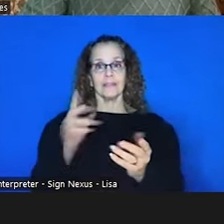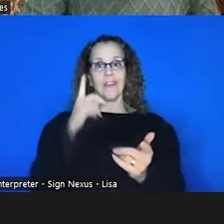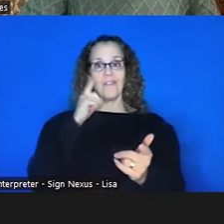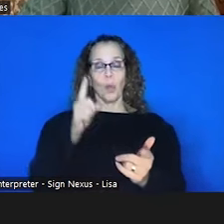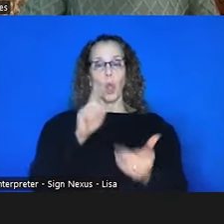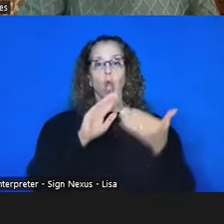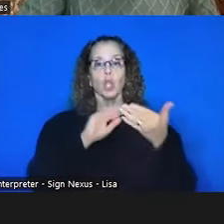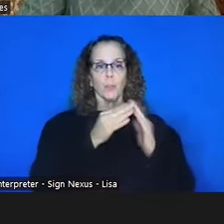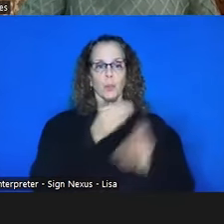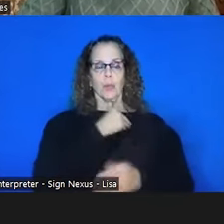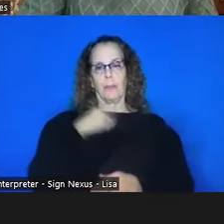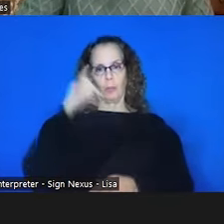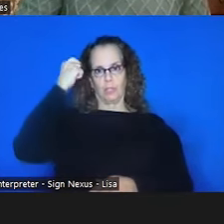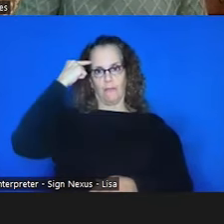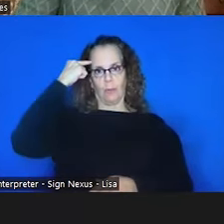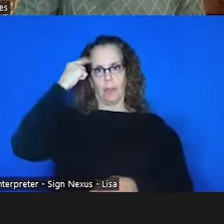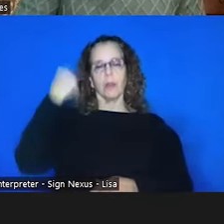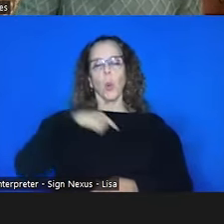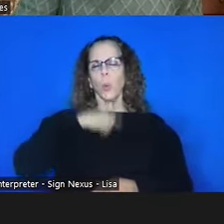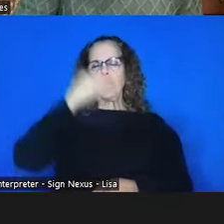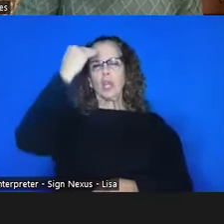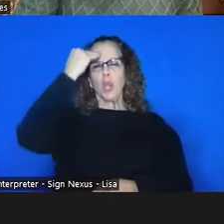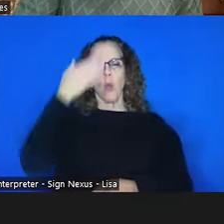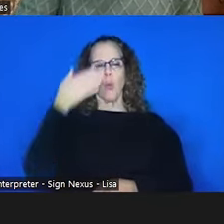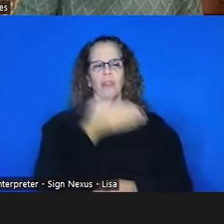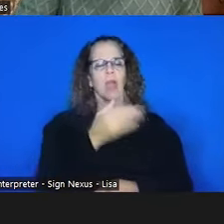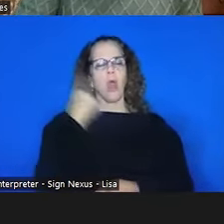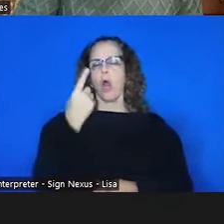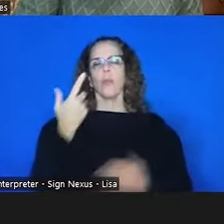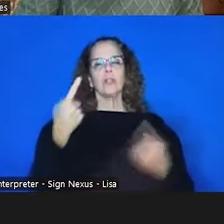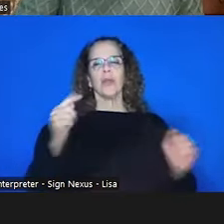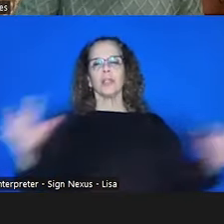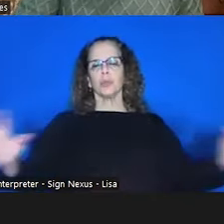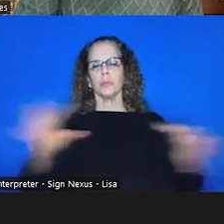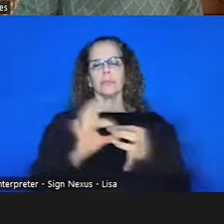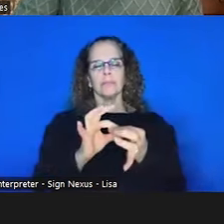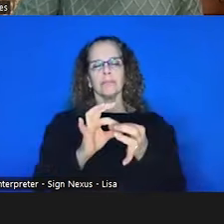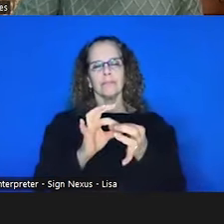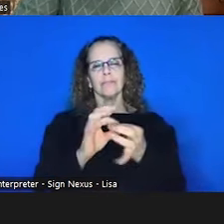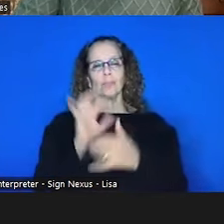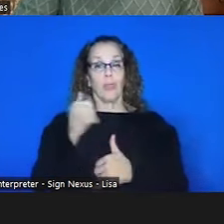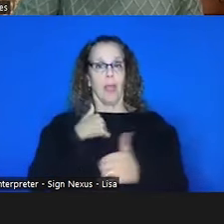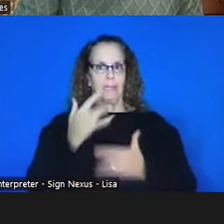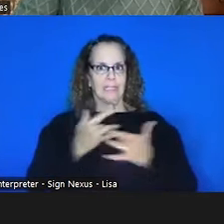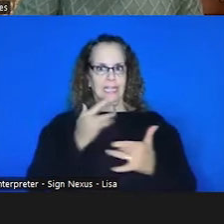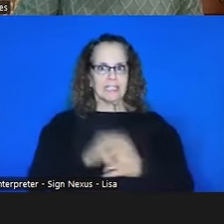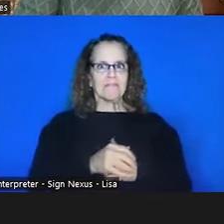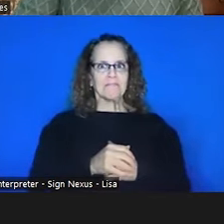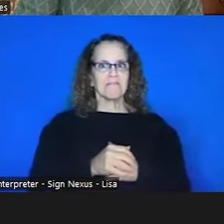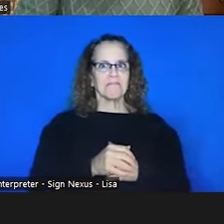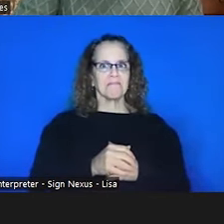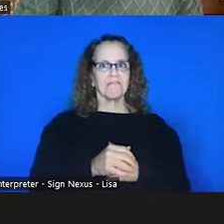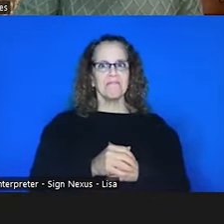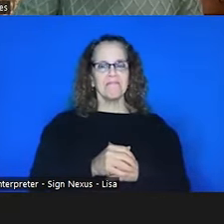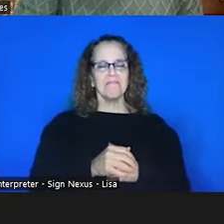that it's there, you know, and we're always constantly trying to bridge it. So that's something I'm really excited about. And I think it would be a really